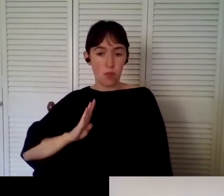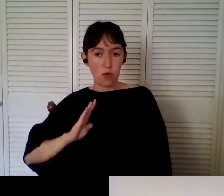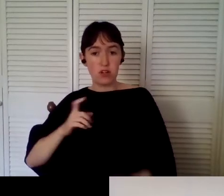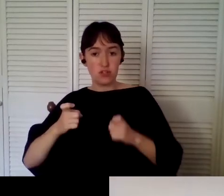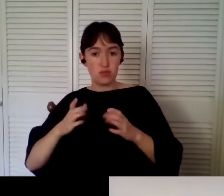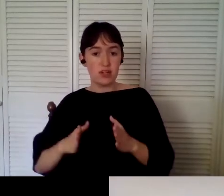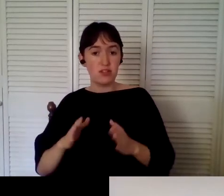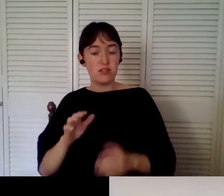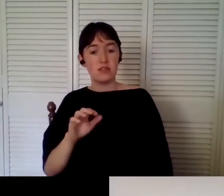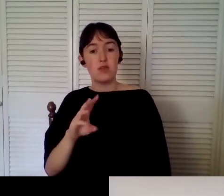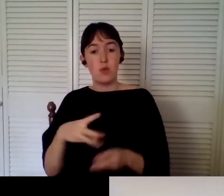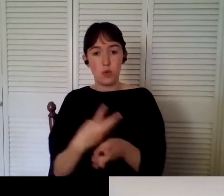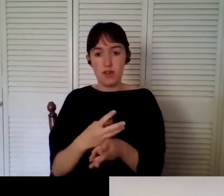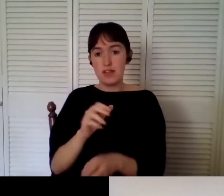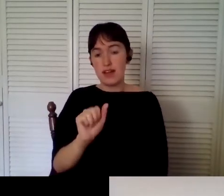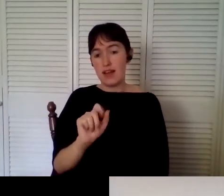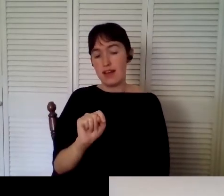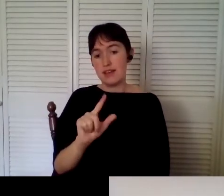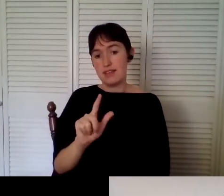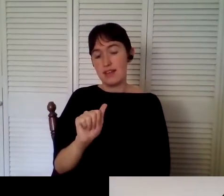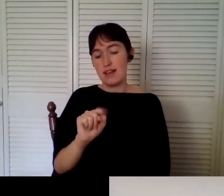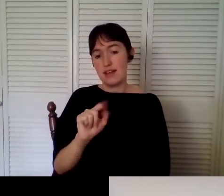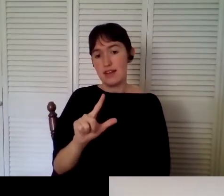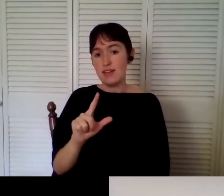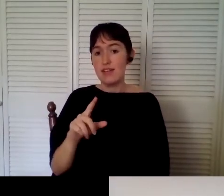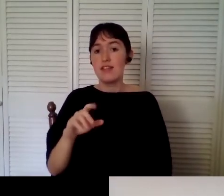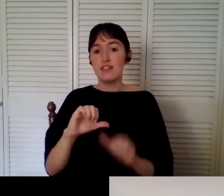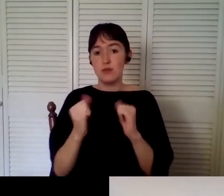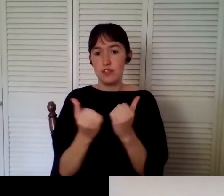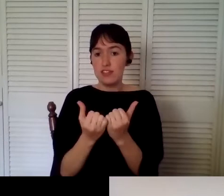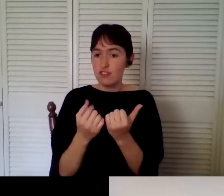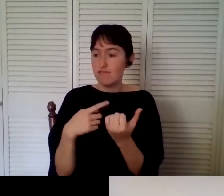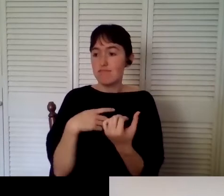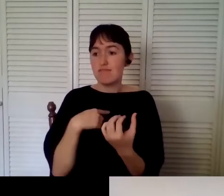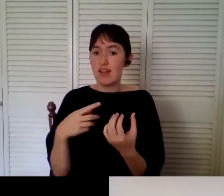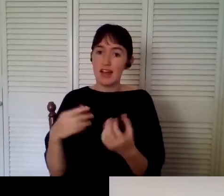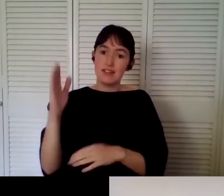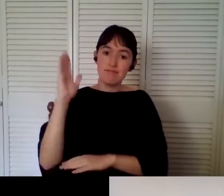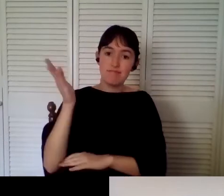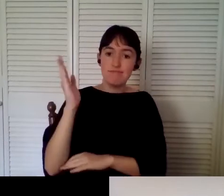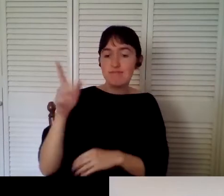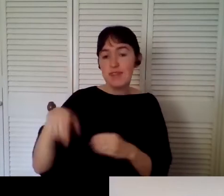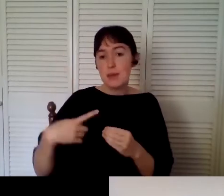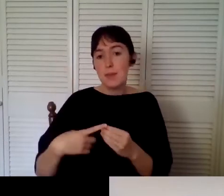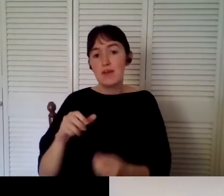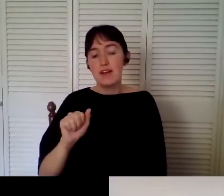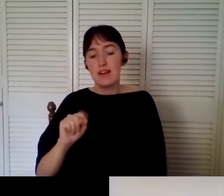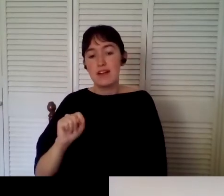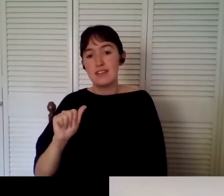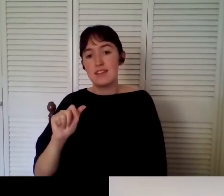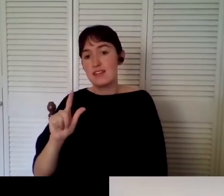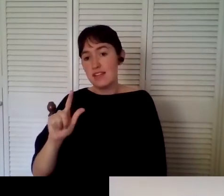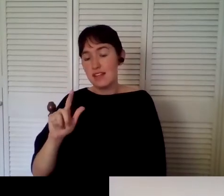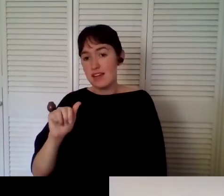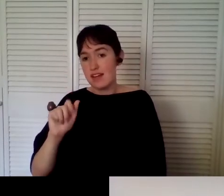I give talks like this about atlatls to museum groups and schools around the country, and also host and